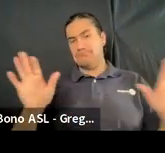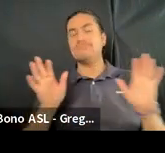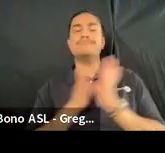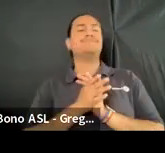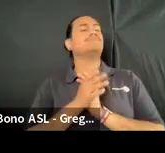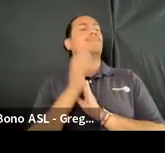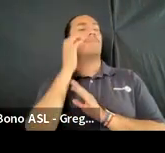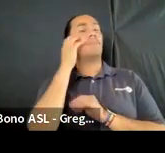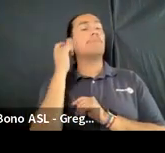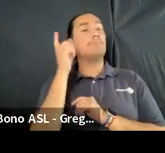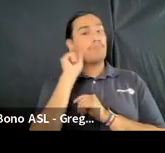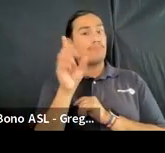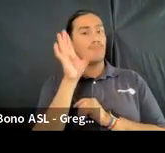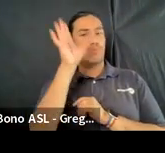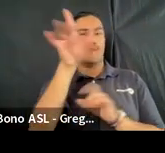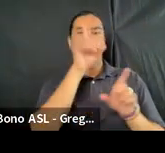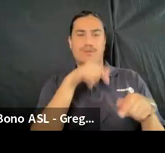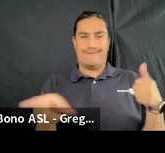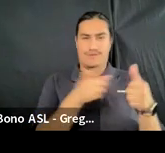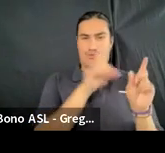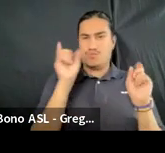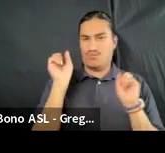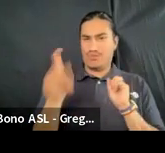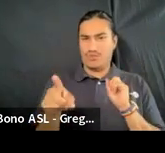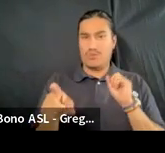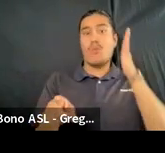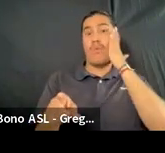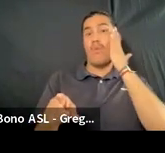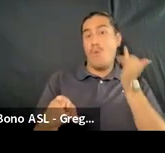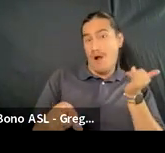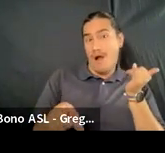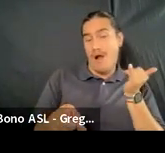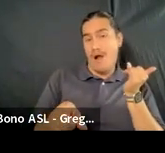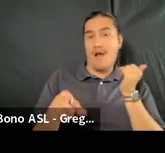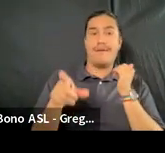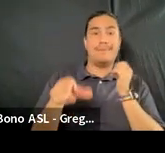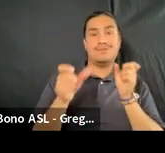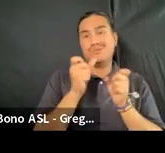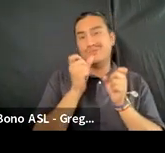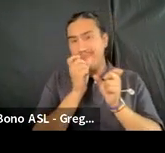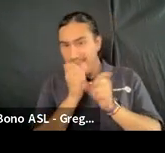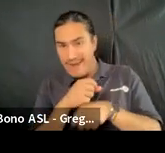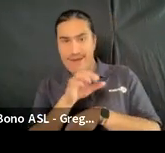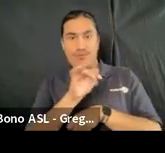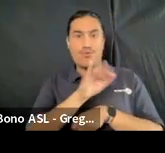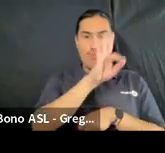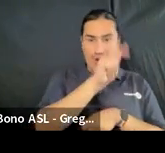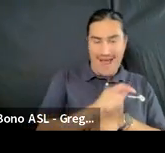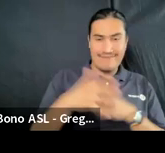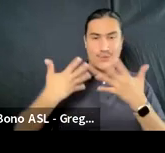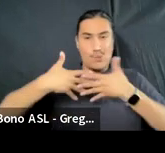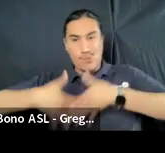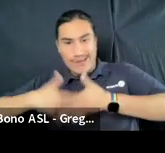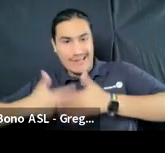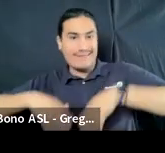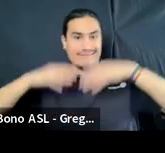paper, but we're gonna answer that first question, which is why must you make, craft, weave, design, tell, serve, write, whatever kind of